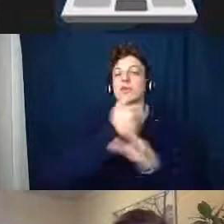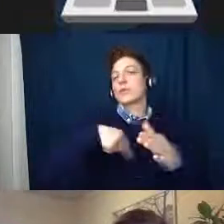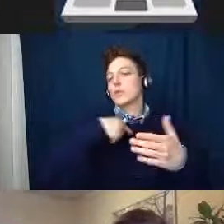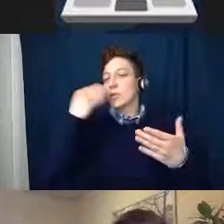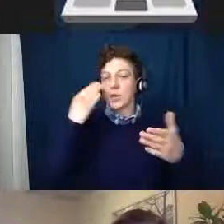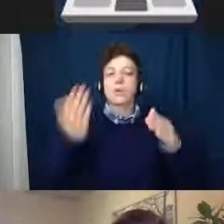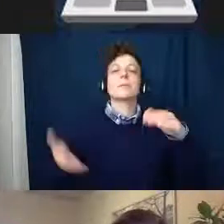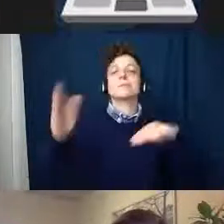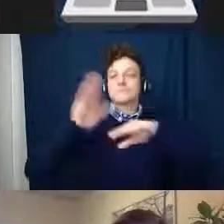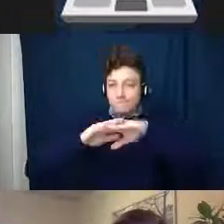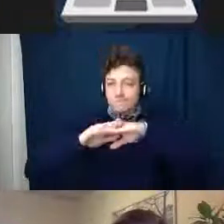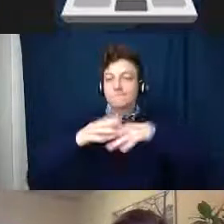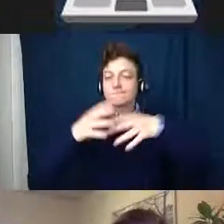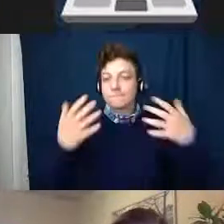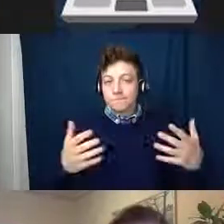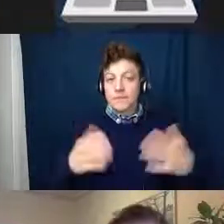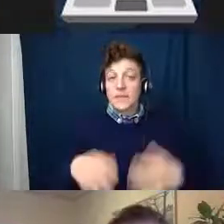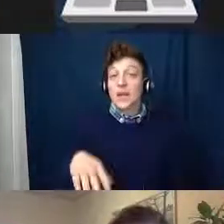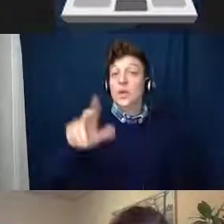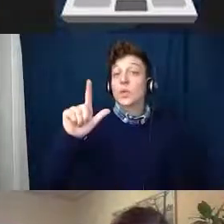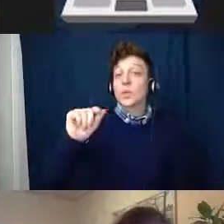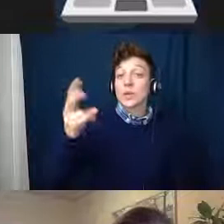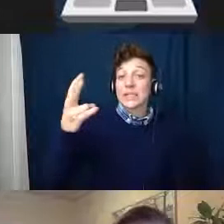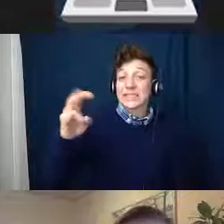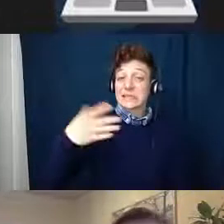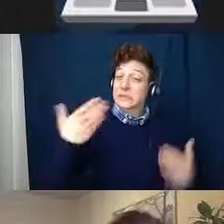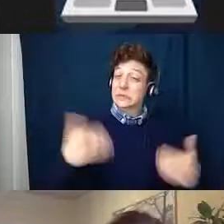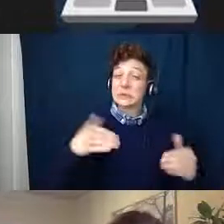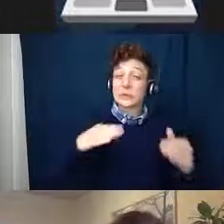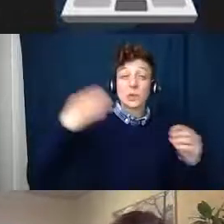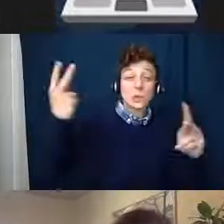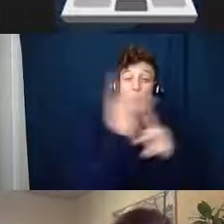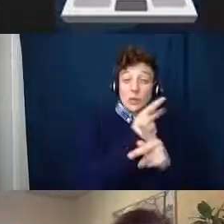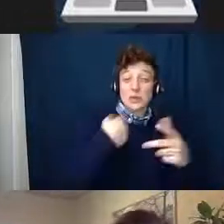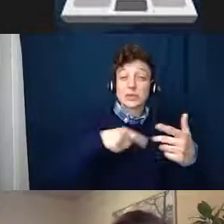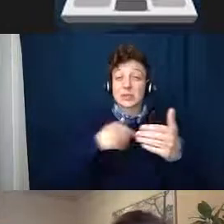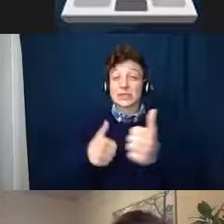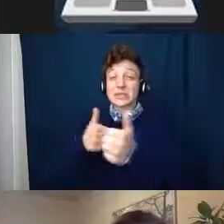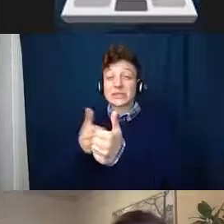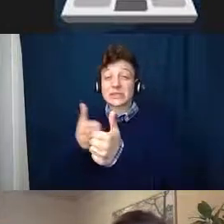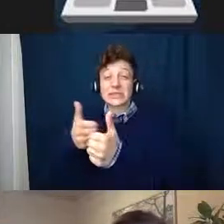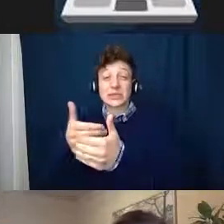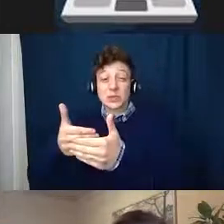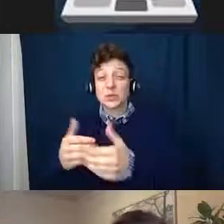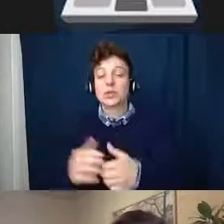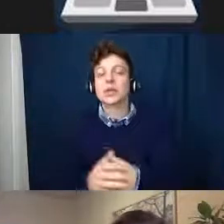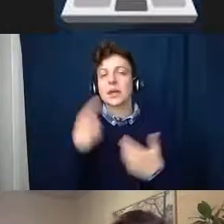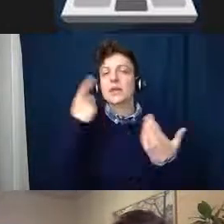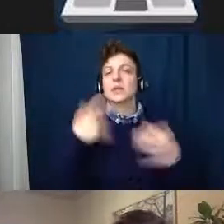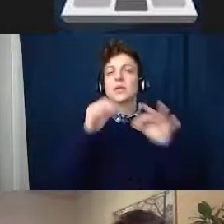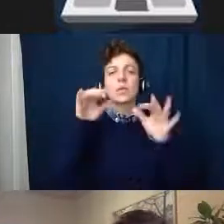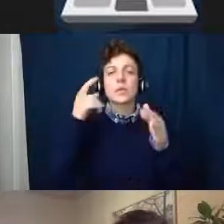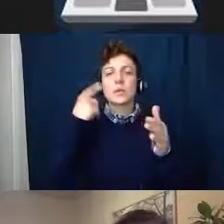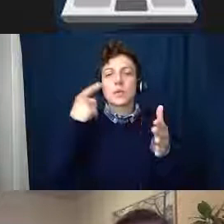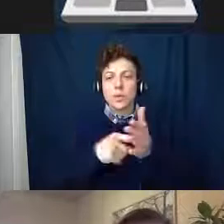after, the peak in 2017, we're nearly back at that peak. And I think really important to note is that opioids with and